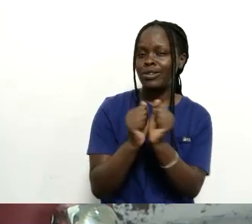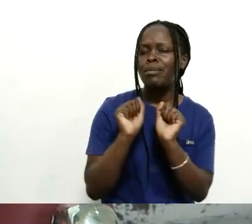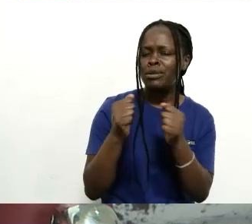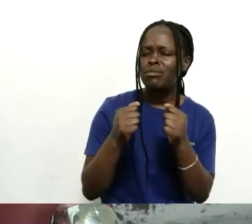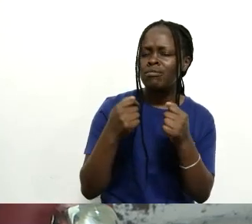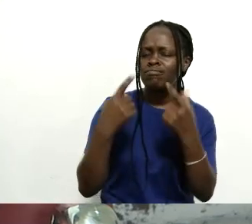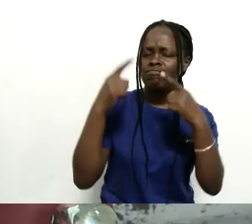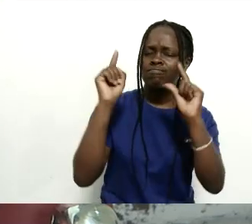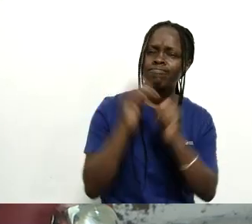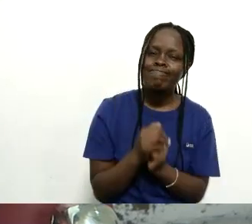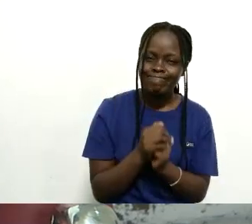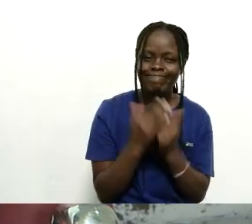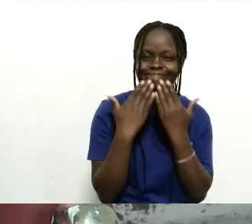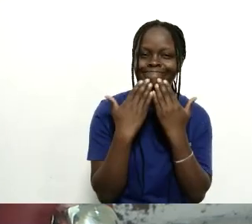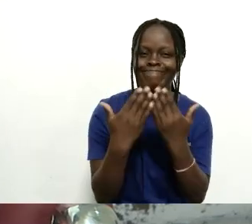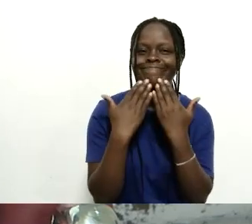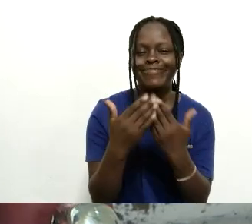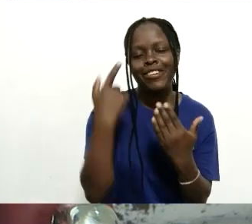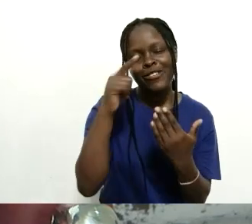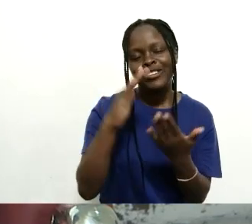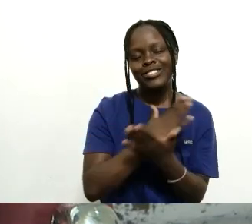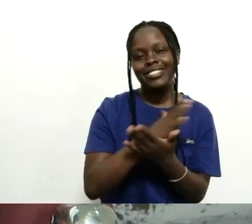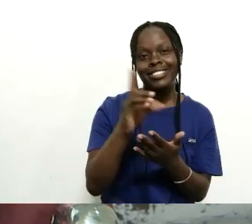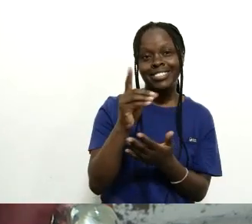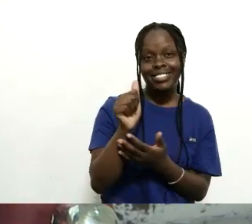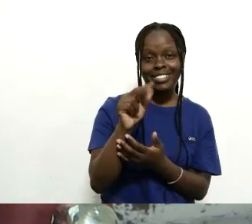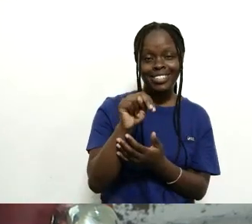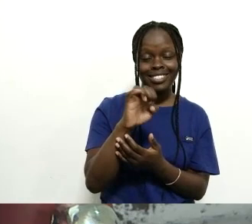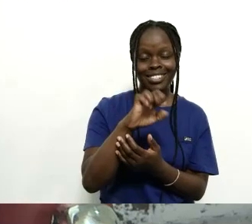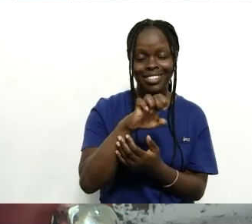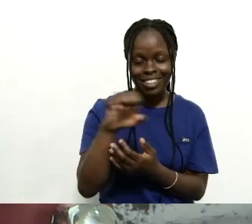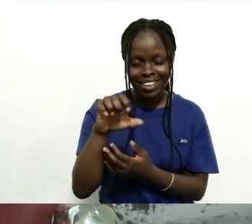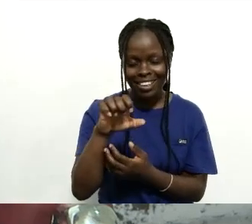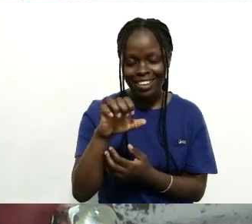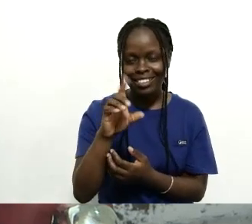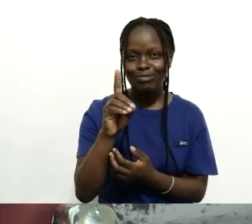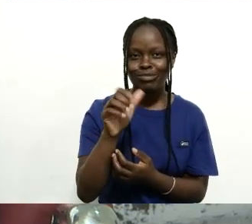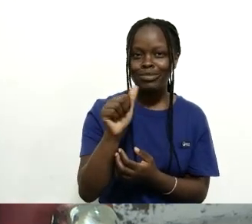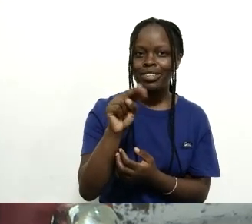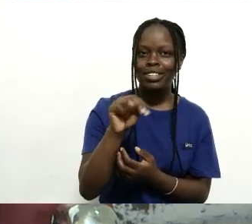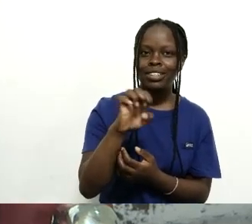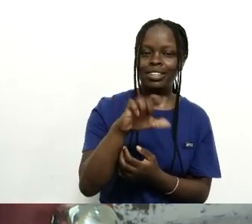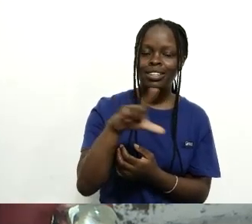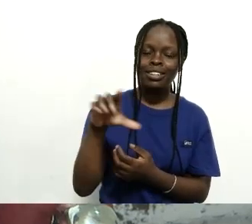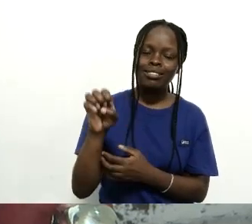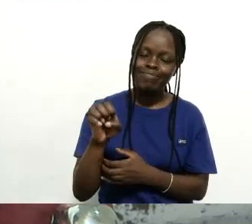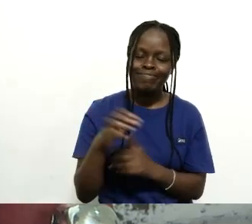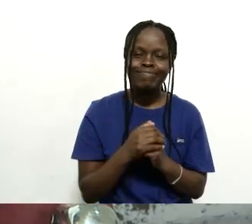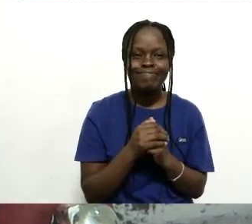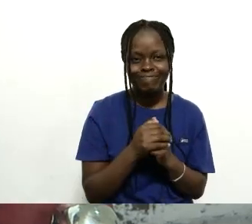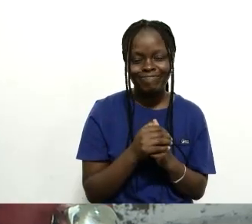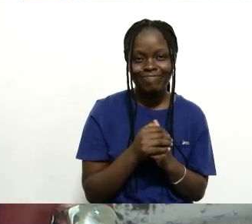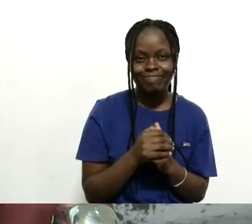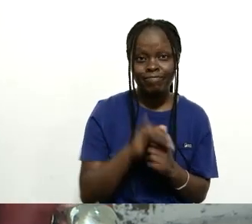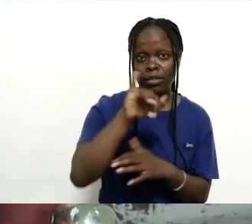we have like people like James and all the who are empowering teachers to get to these people, and like, here's Ubongo's content that can be used in the classroom, here's